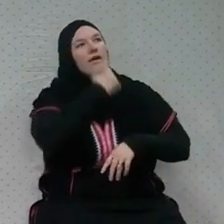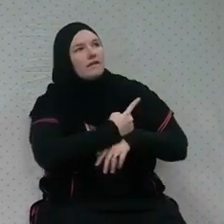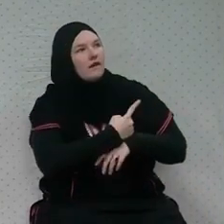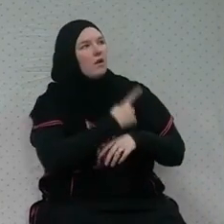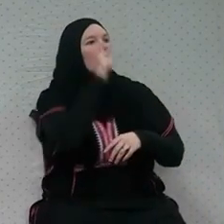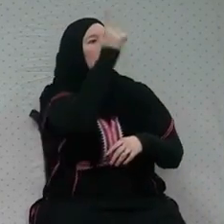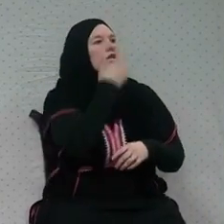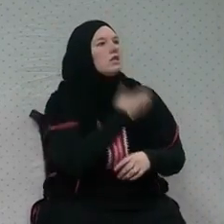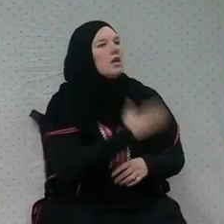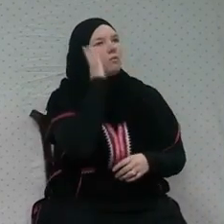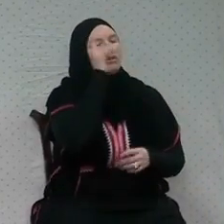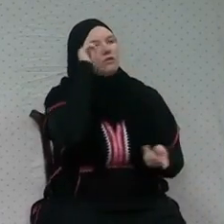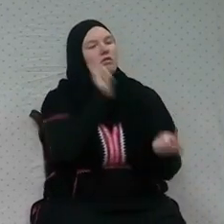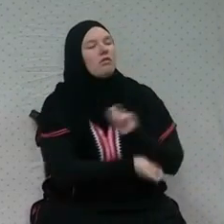okay.